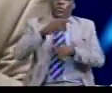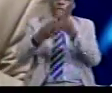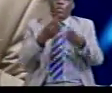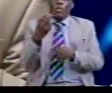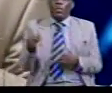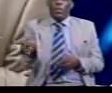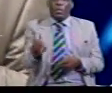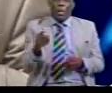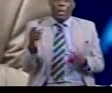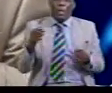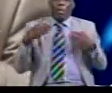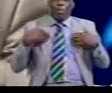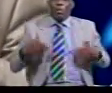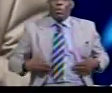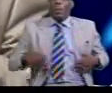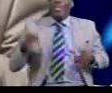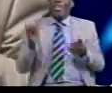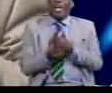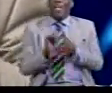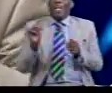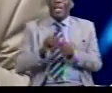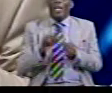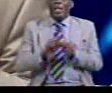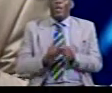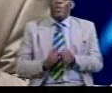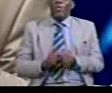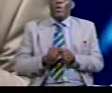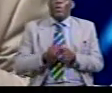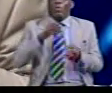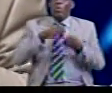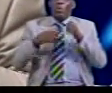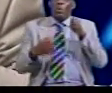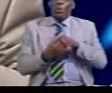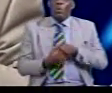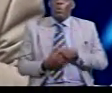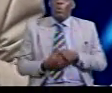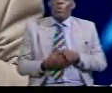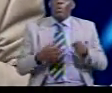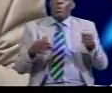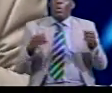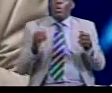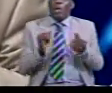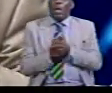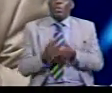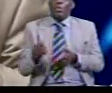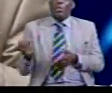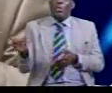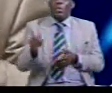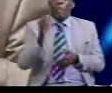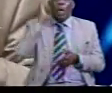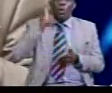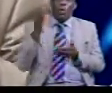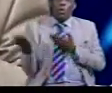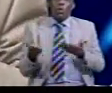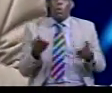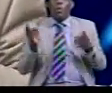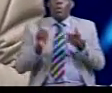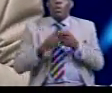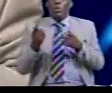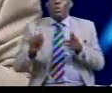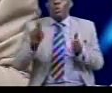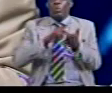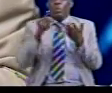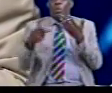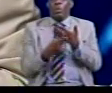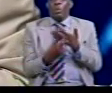les problèmes. That every the of their problems. Qu'ils vont apporter. That they will bring. À la croisade. To the crusade. Le Seigneur